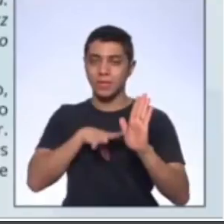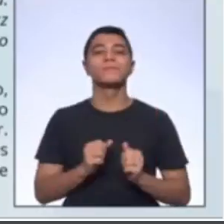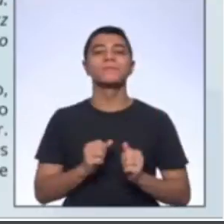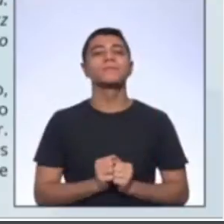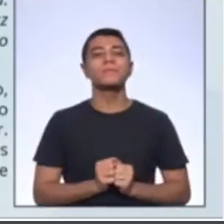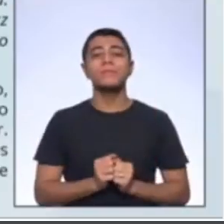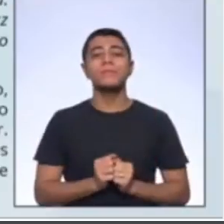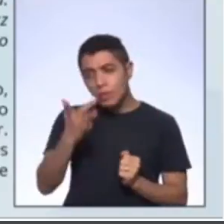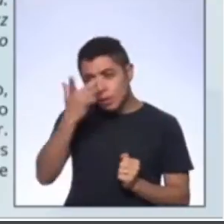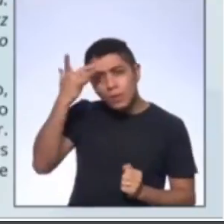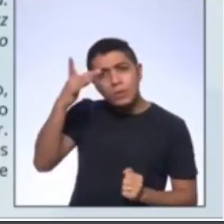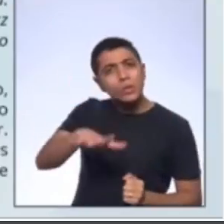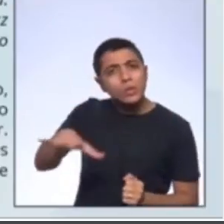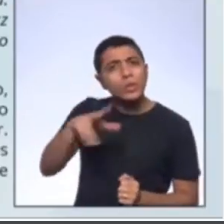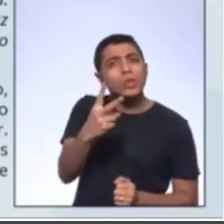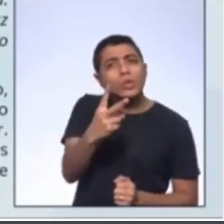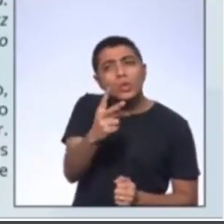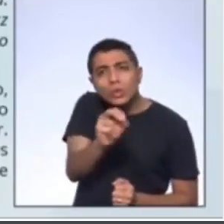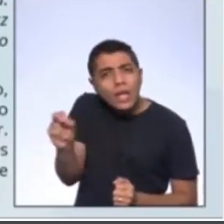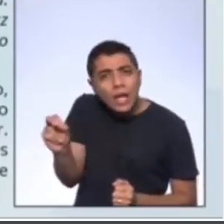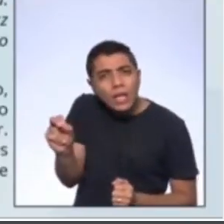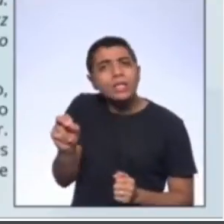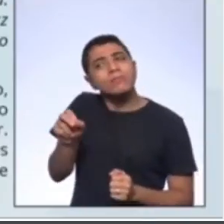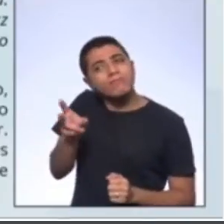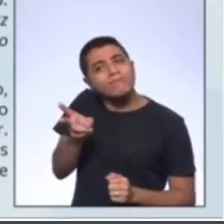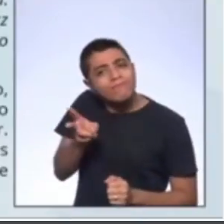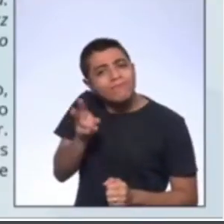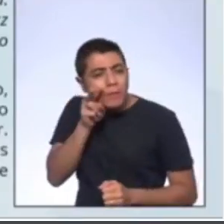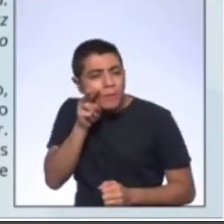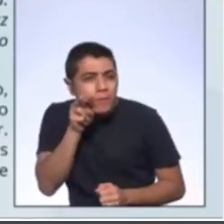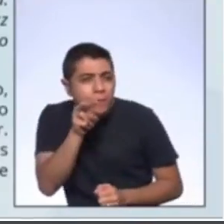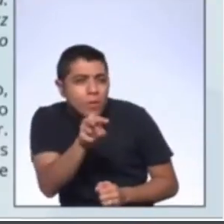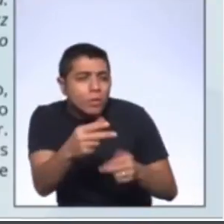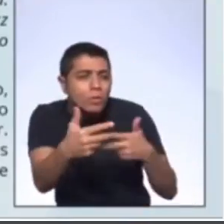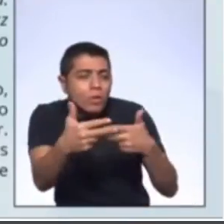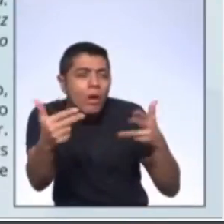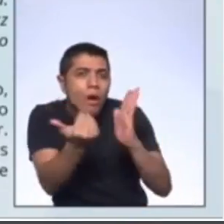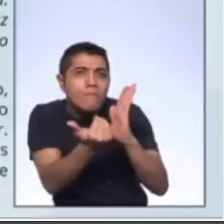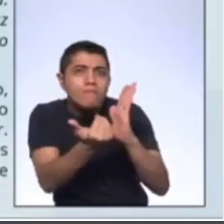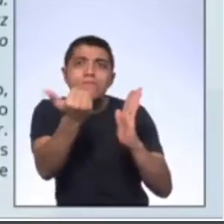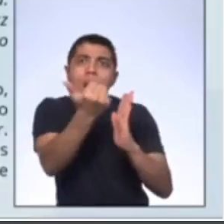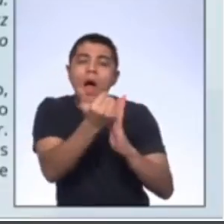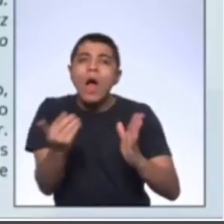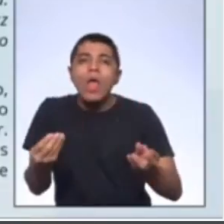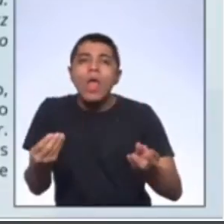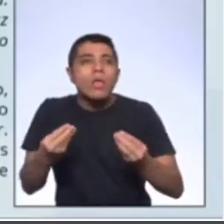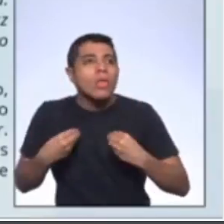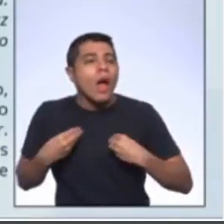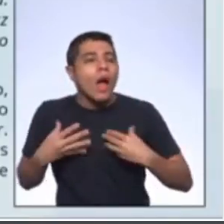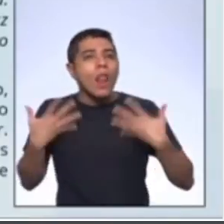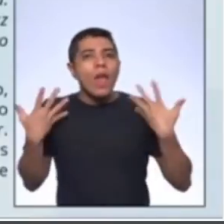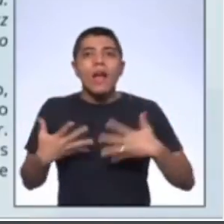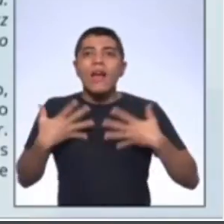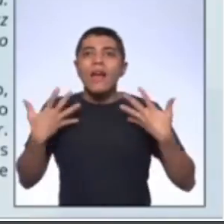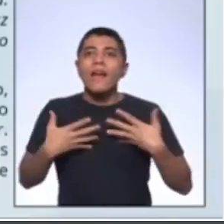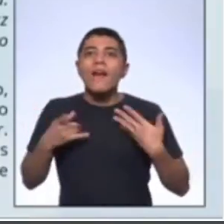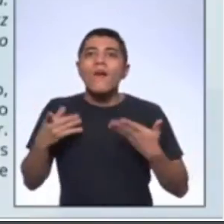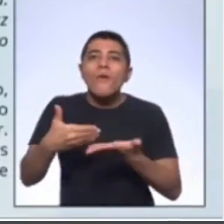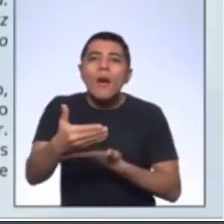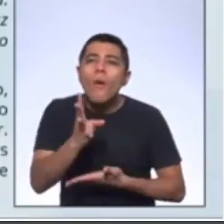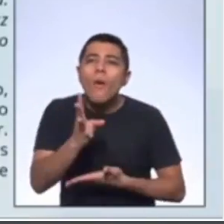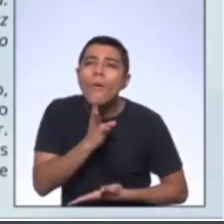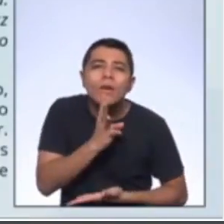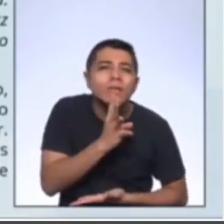viram mais do que haviam suposto e começaram a sentir a alegria de conhecer para não